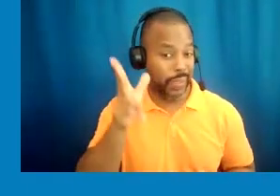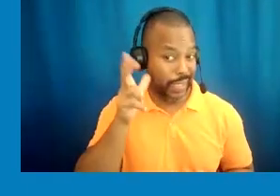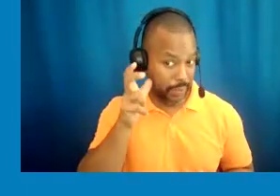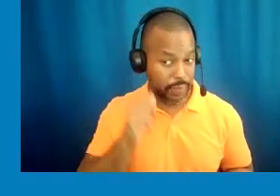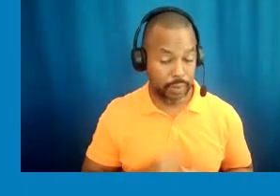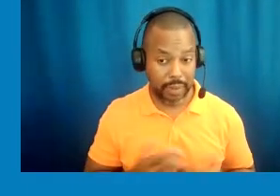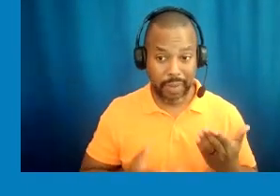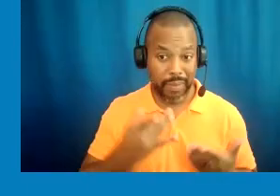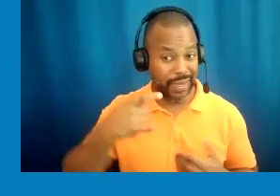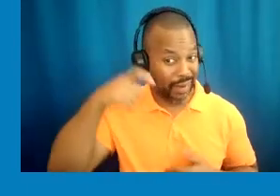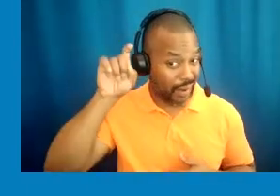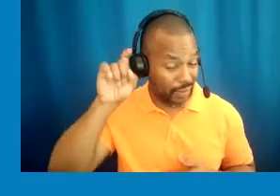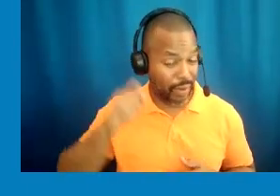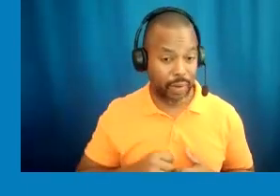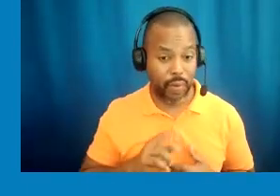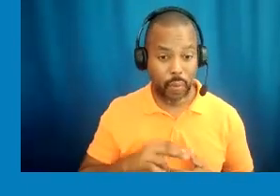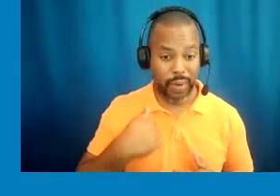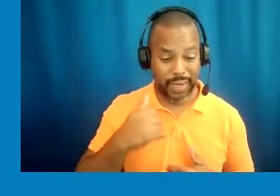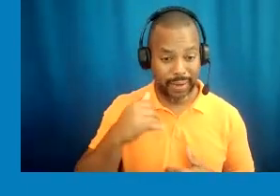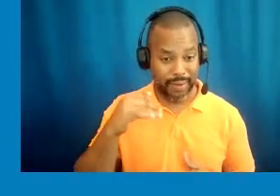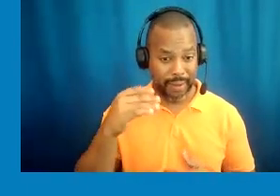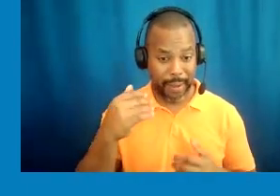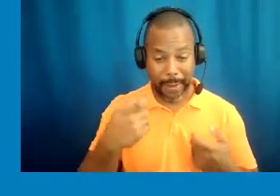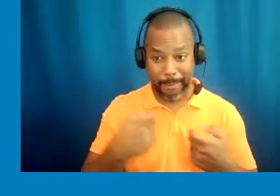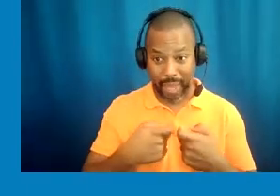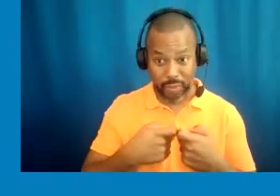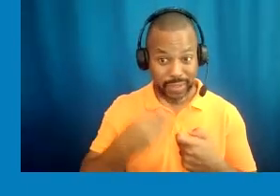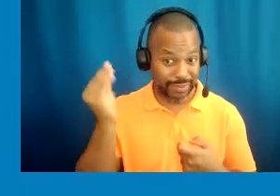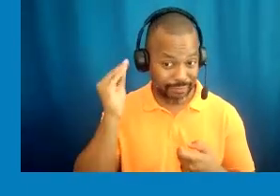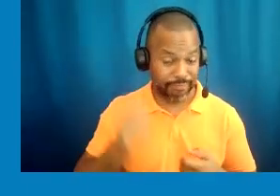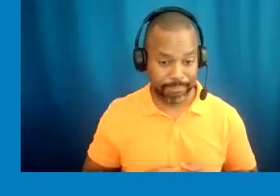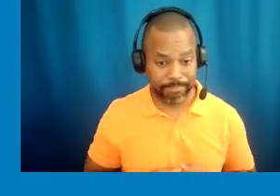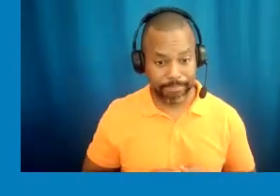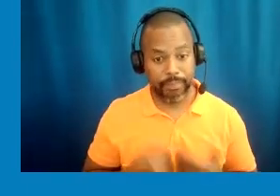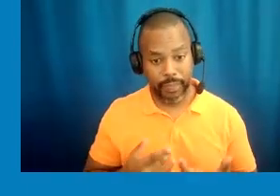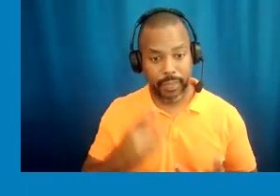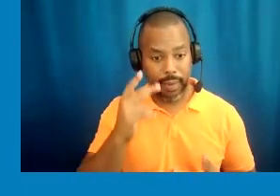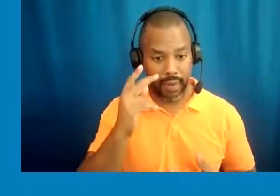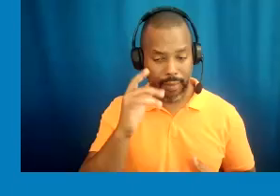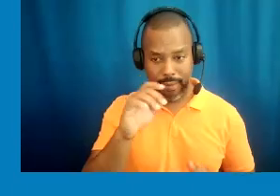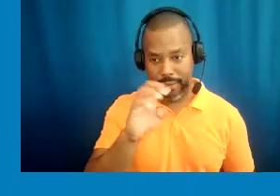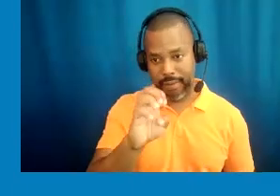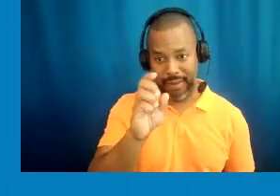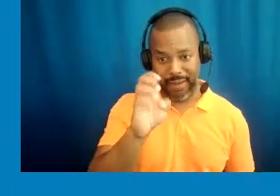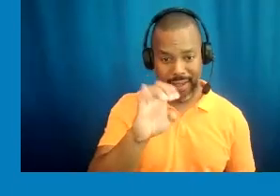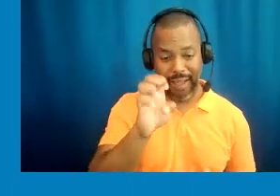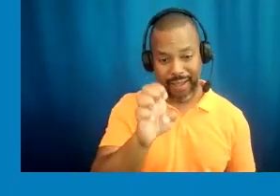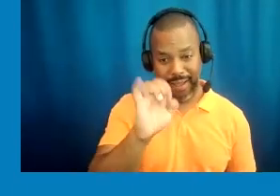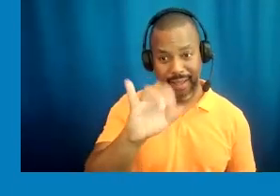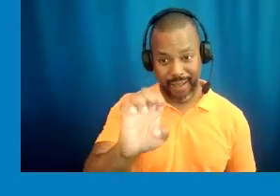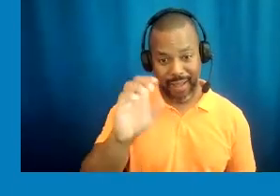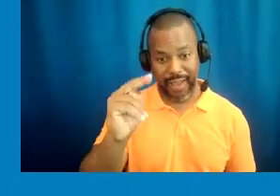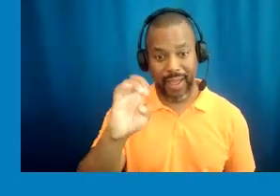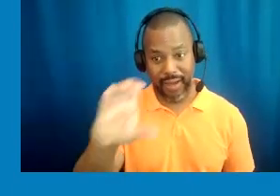individuals who may need hearing aids or might need batteries. This is a great benefit. And then they also have Iconic, which is an online storefront that they